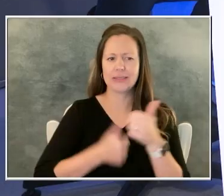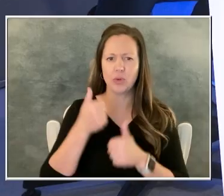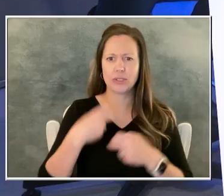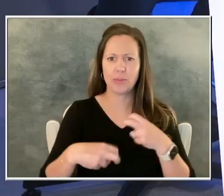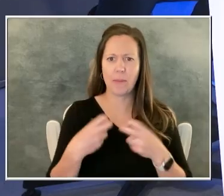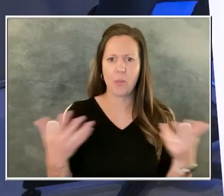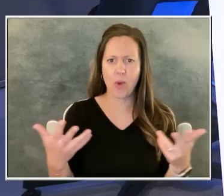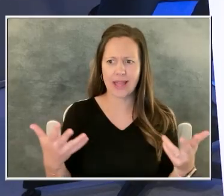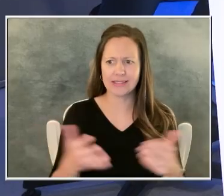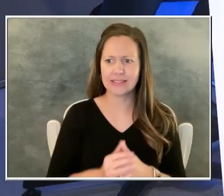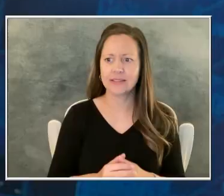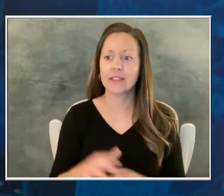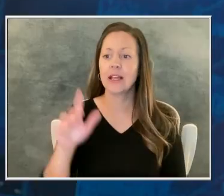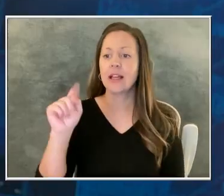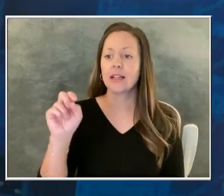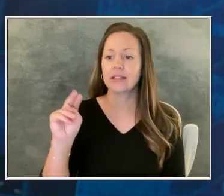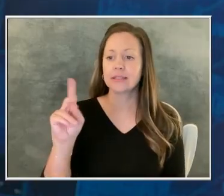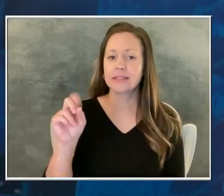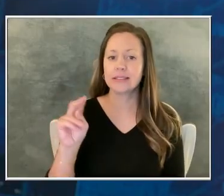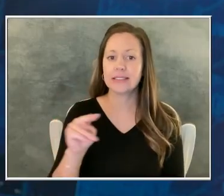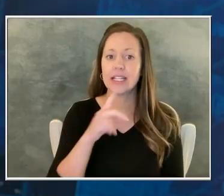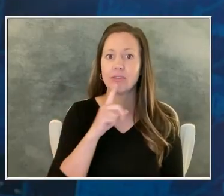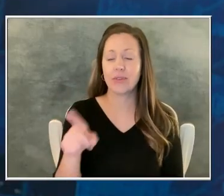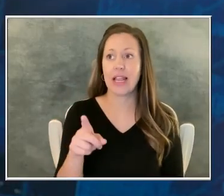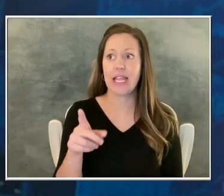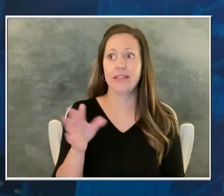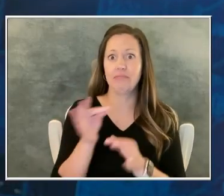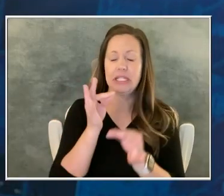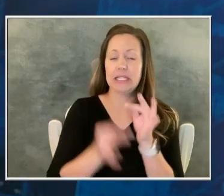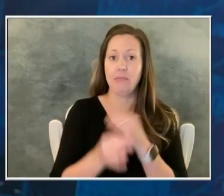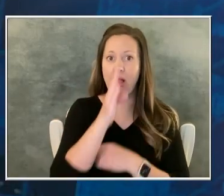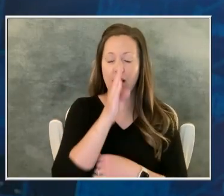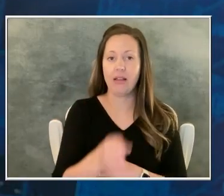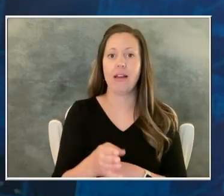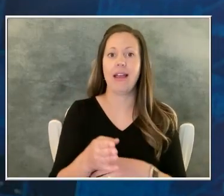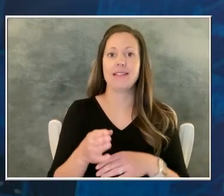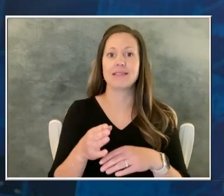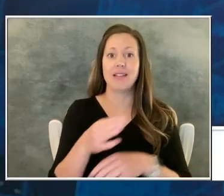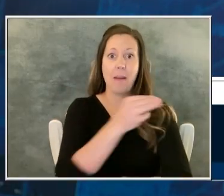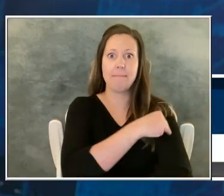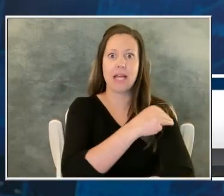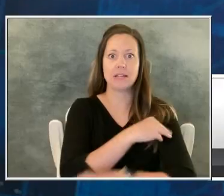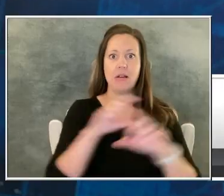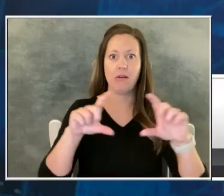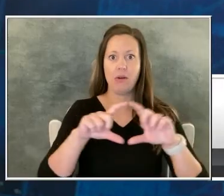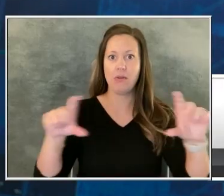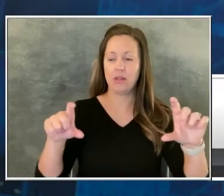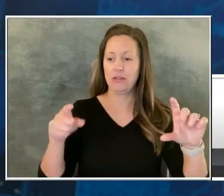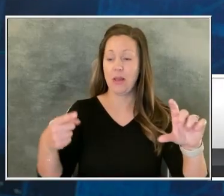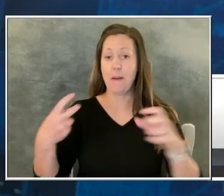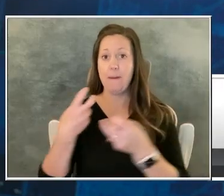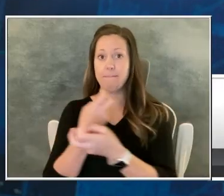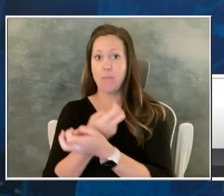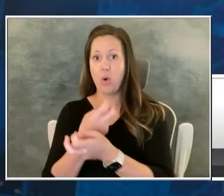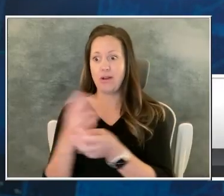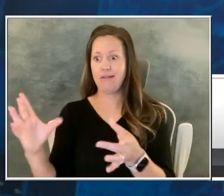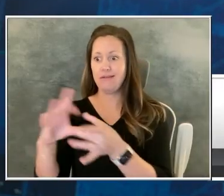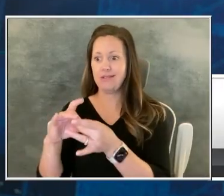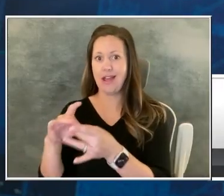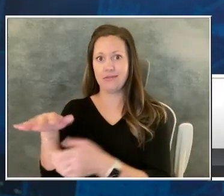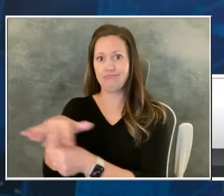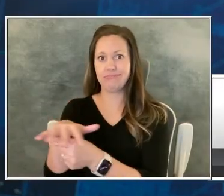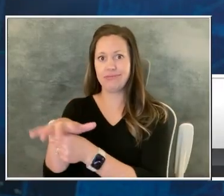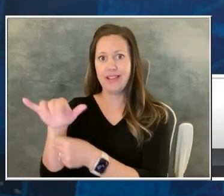So tendons are basically, really simplistically, is the end of the muscle, right? So the part of your muscle that attaches to the bone. So it's meant to be,